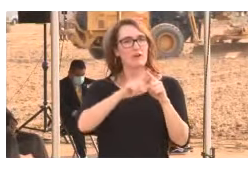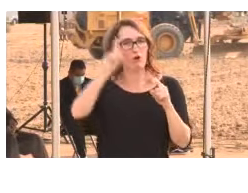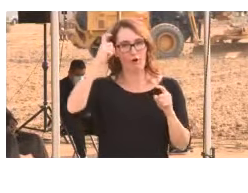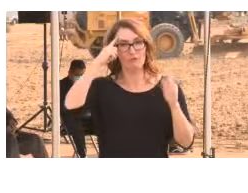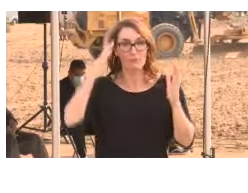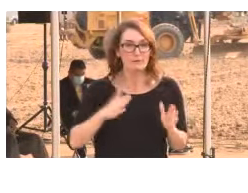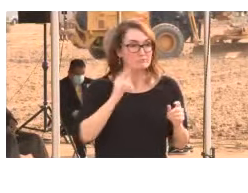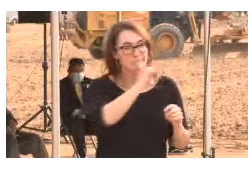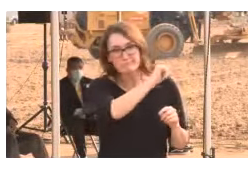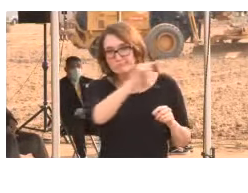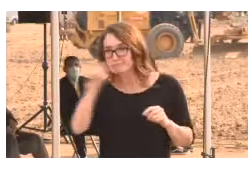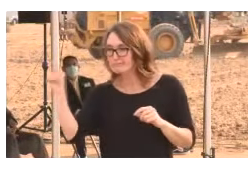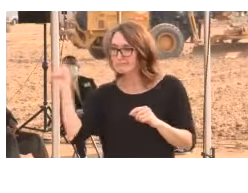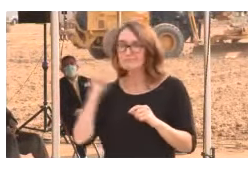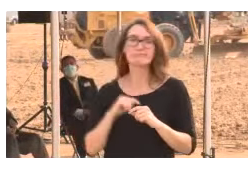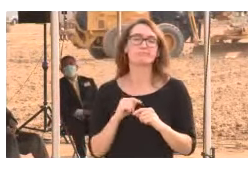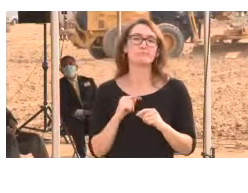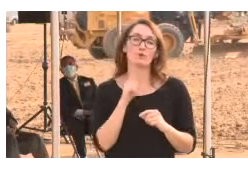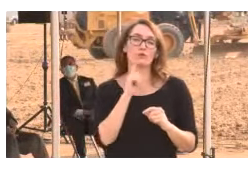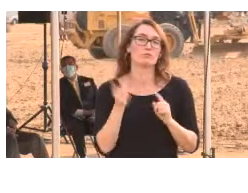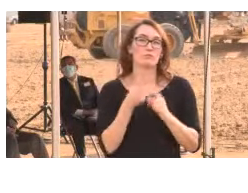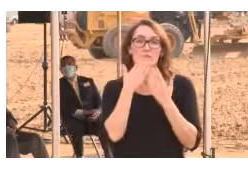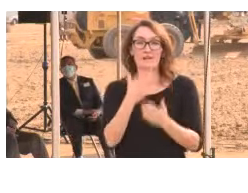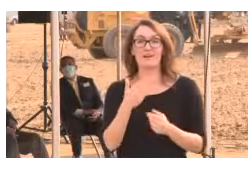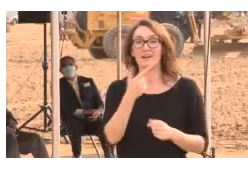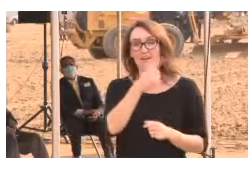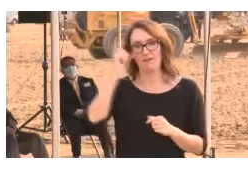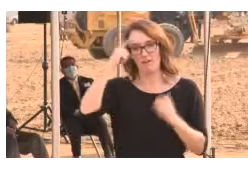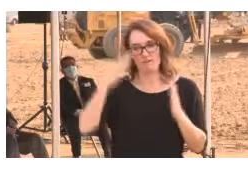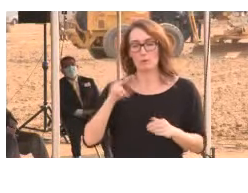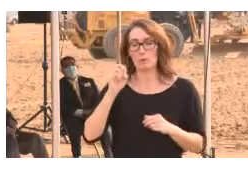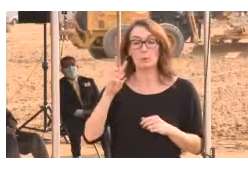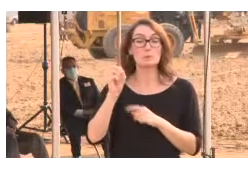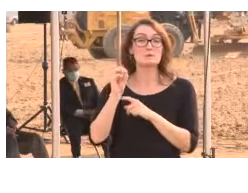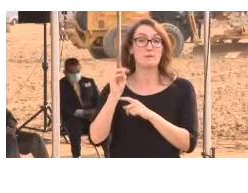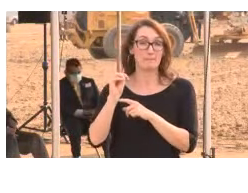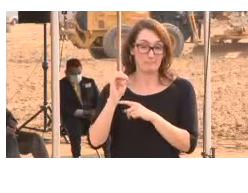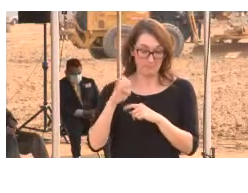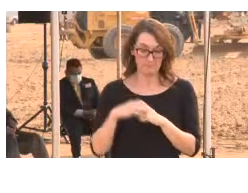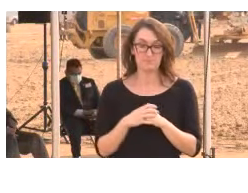partners, starting off with our gratitude to Governor Newsom and the